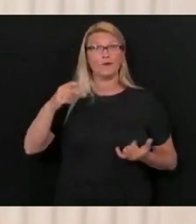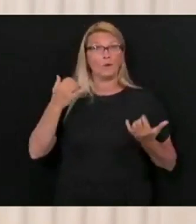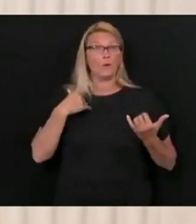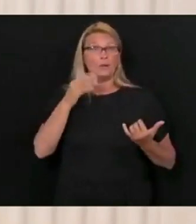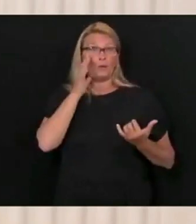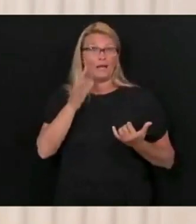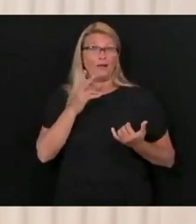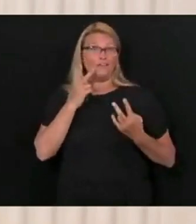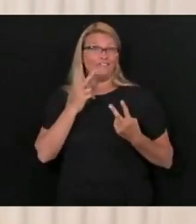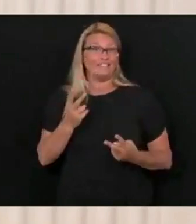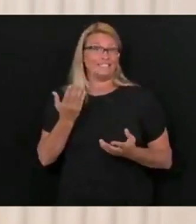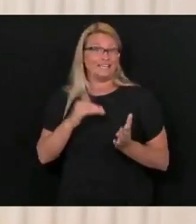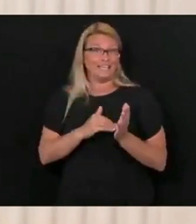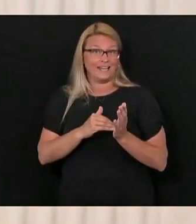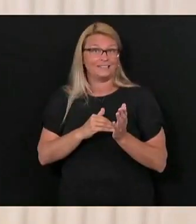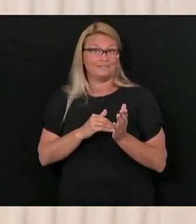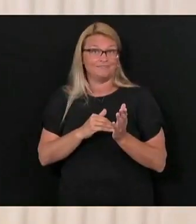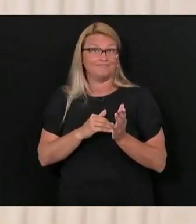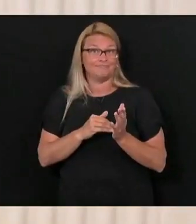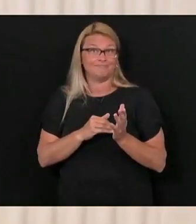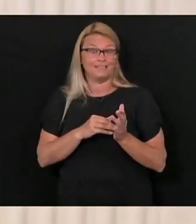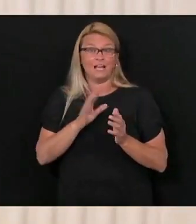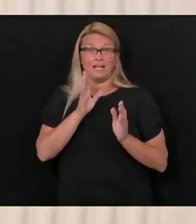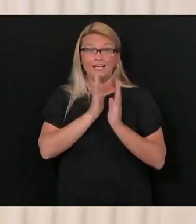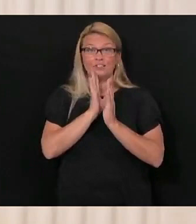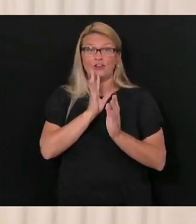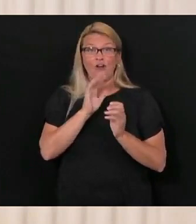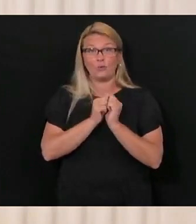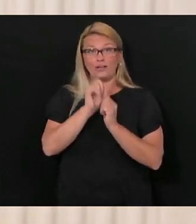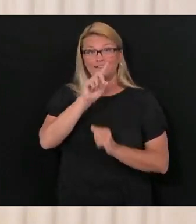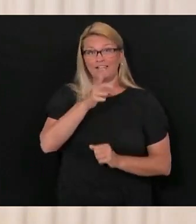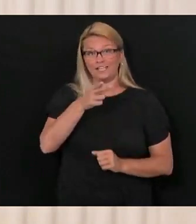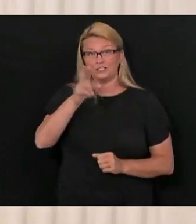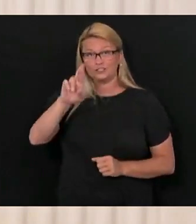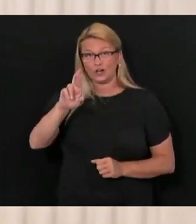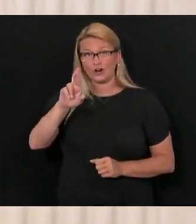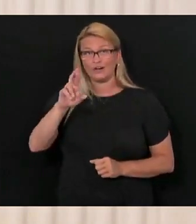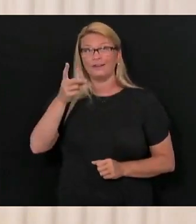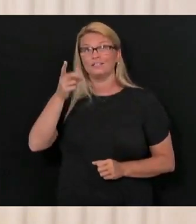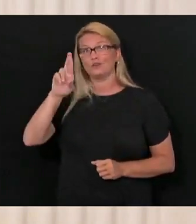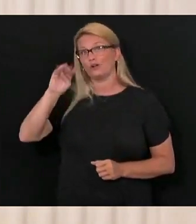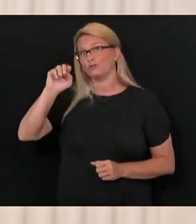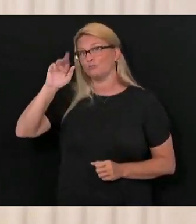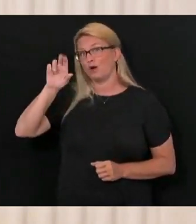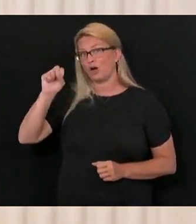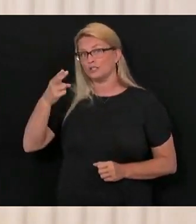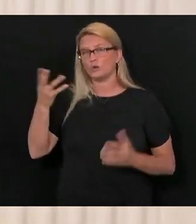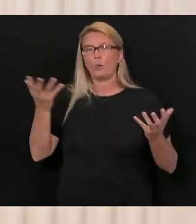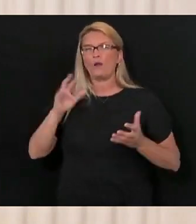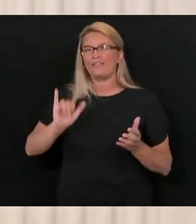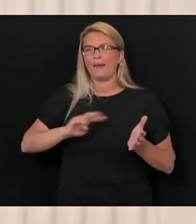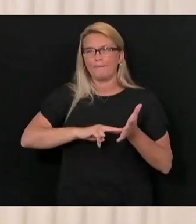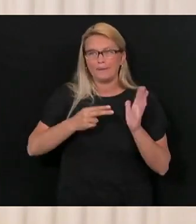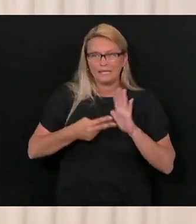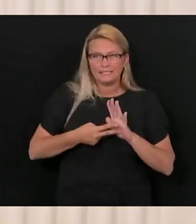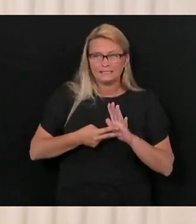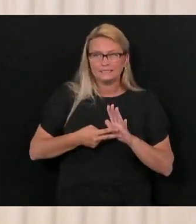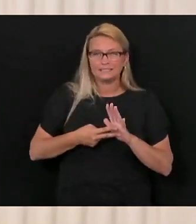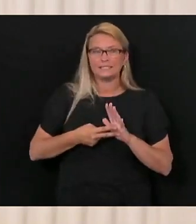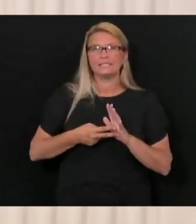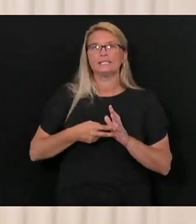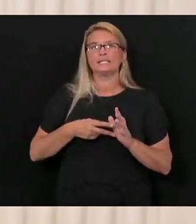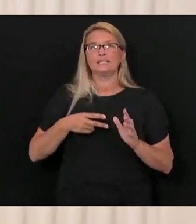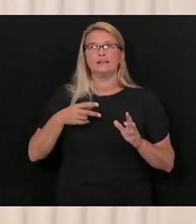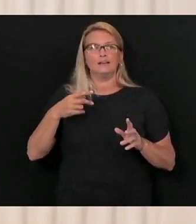have a discussion. We've asked DHHR and Dr. Marsh to have a discussion with us about what that could mean to as part of a mitigation as